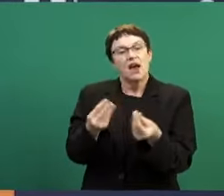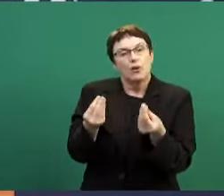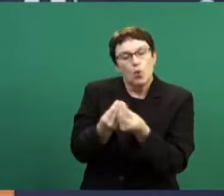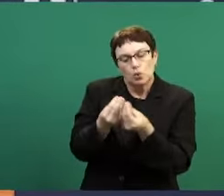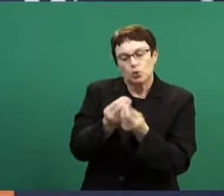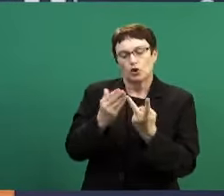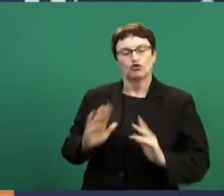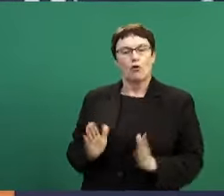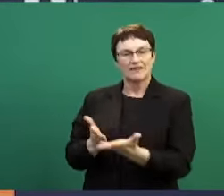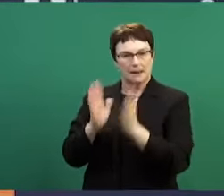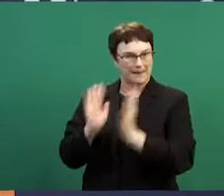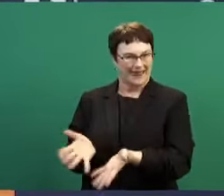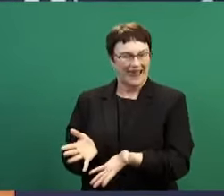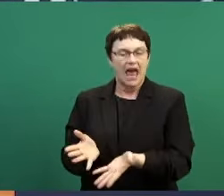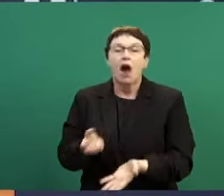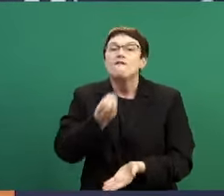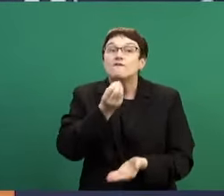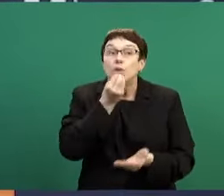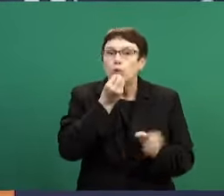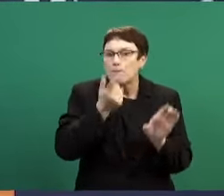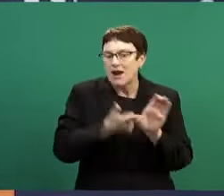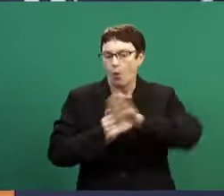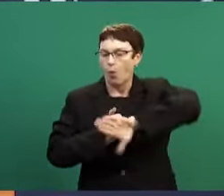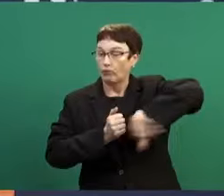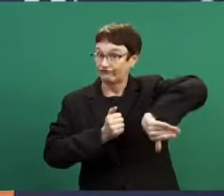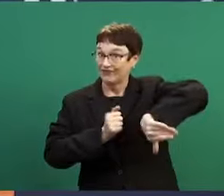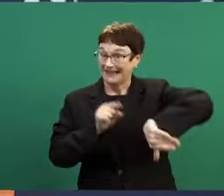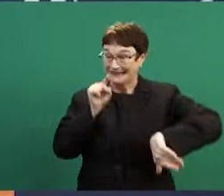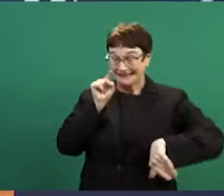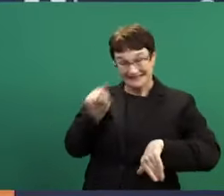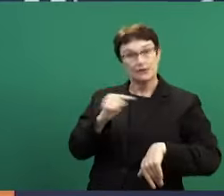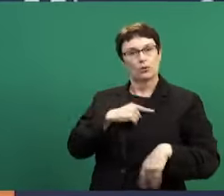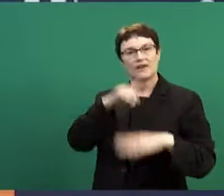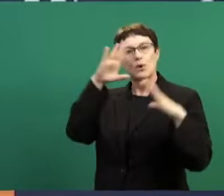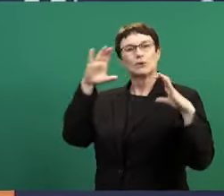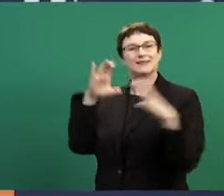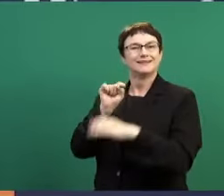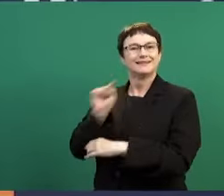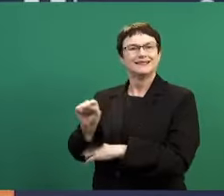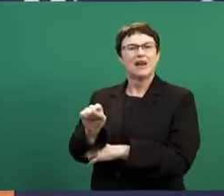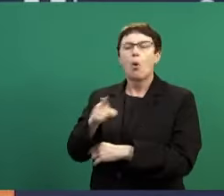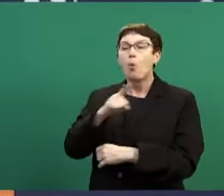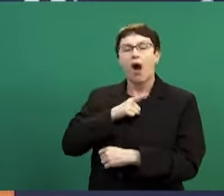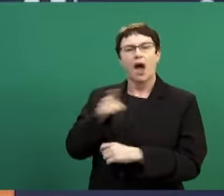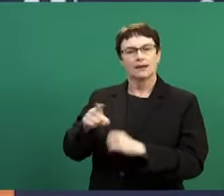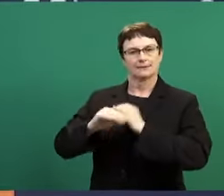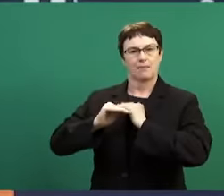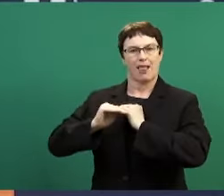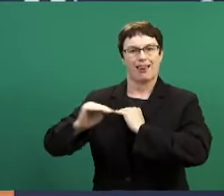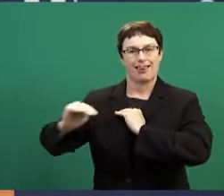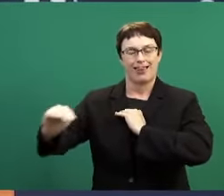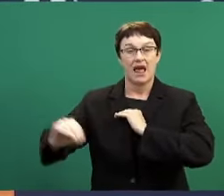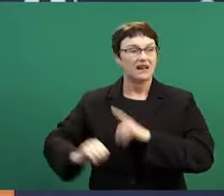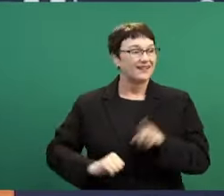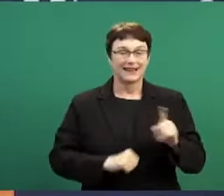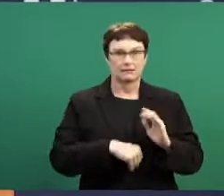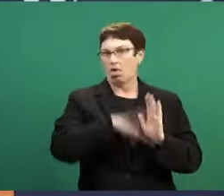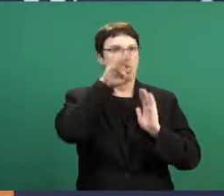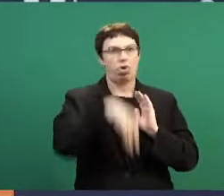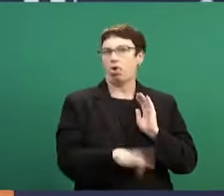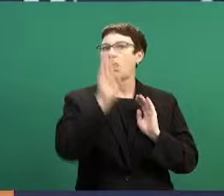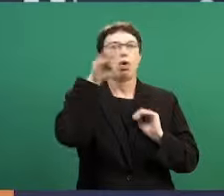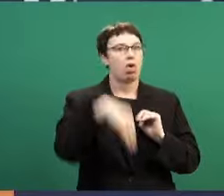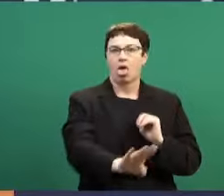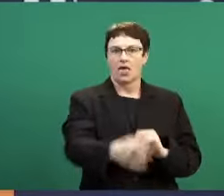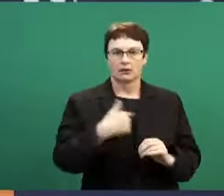the inflation target range. That is one measure that says to us that the